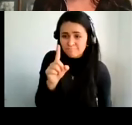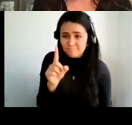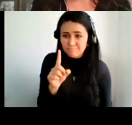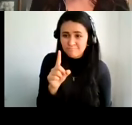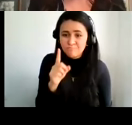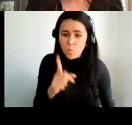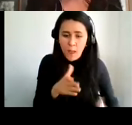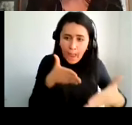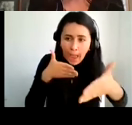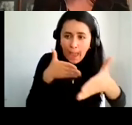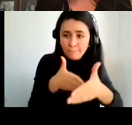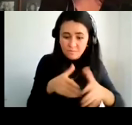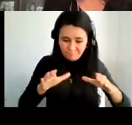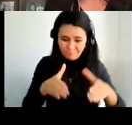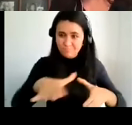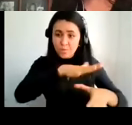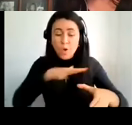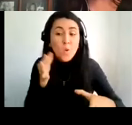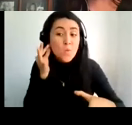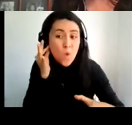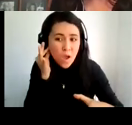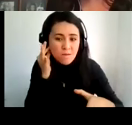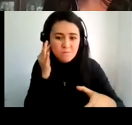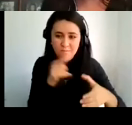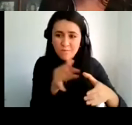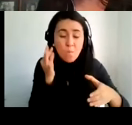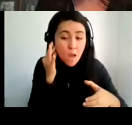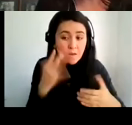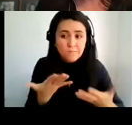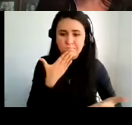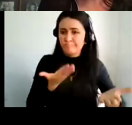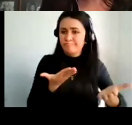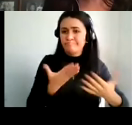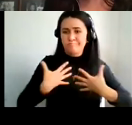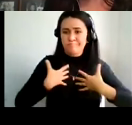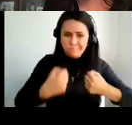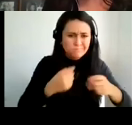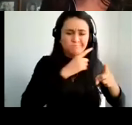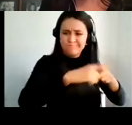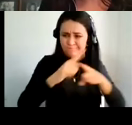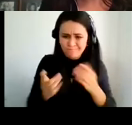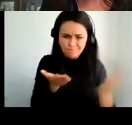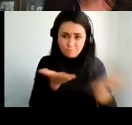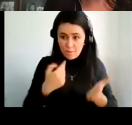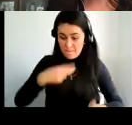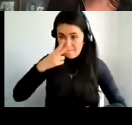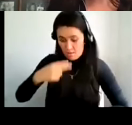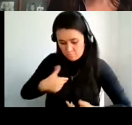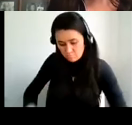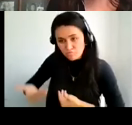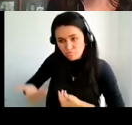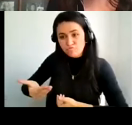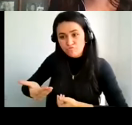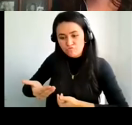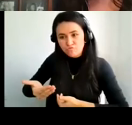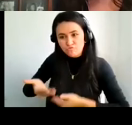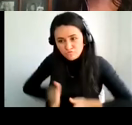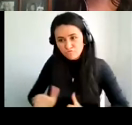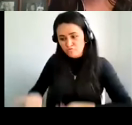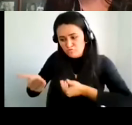Much of it related to the fact that they entered into marriage or conjugal unions in a much earlier stage of their